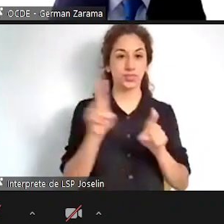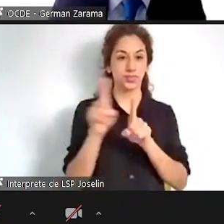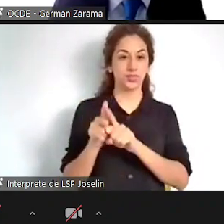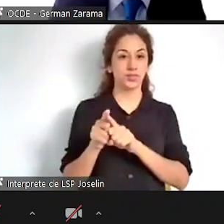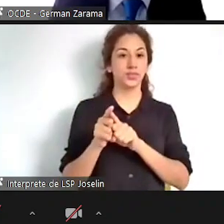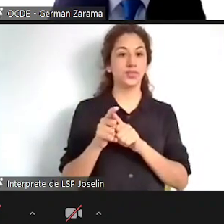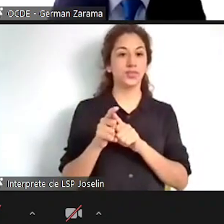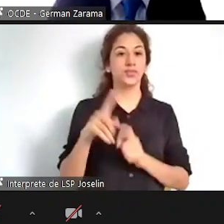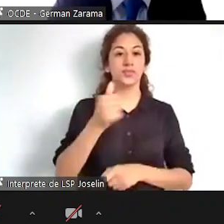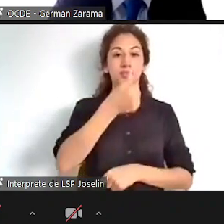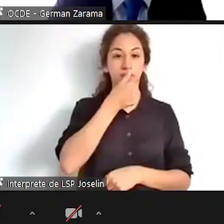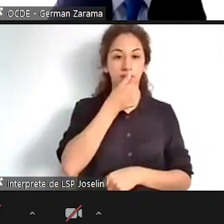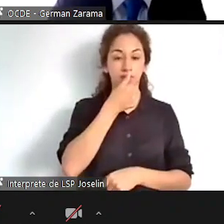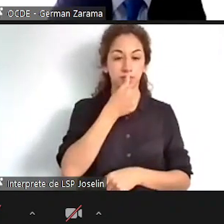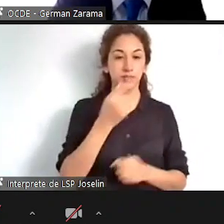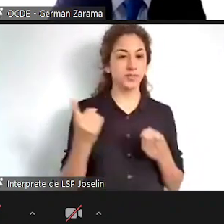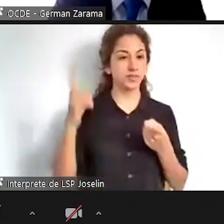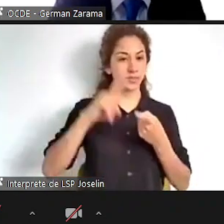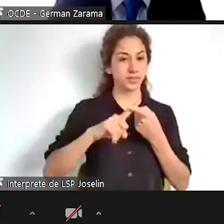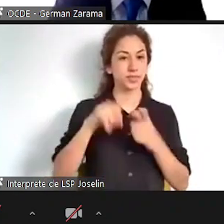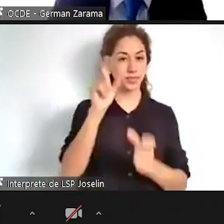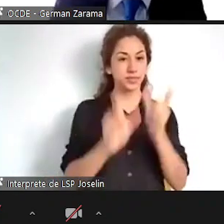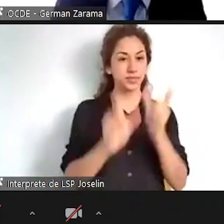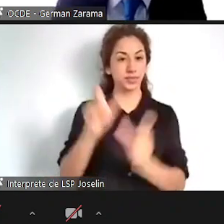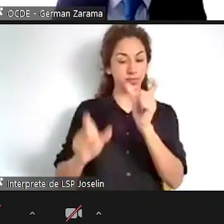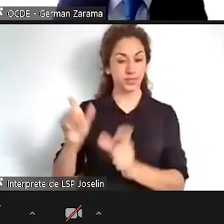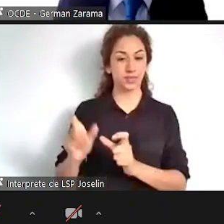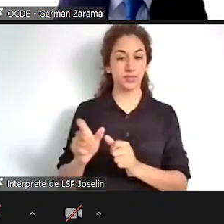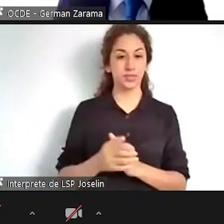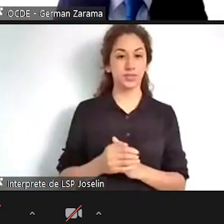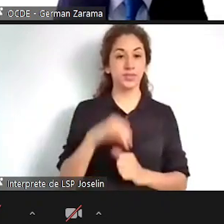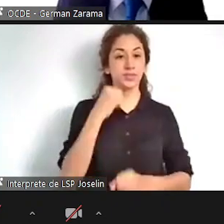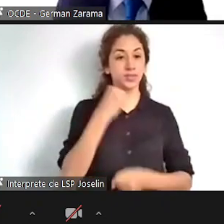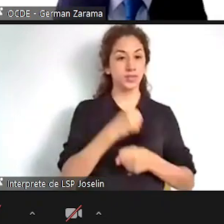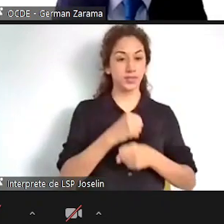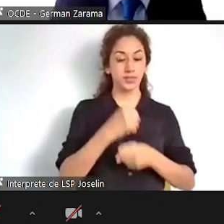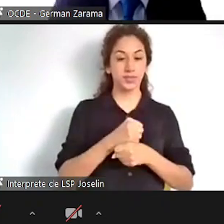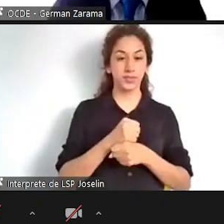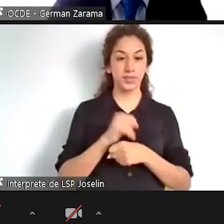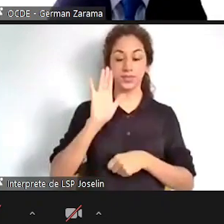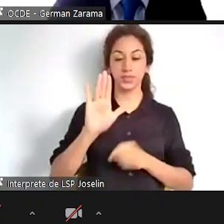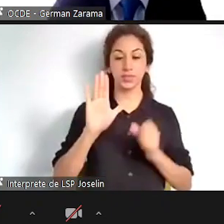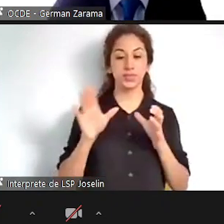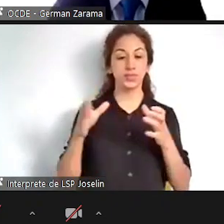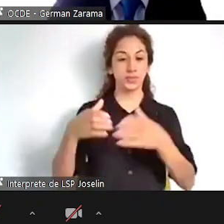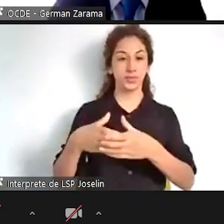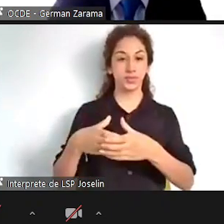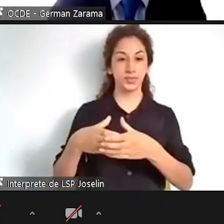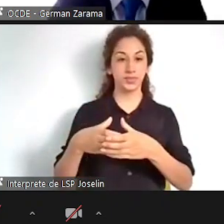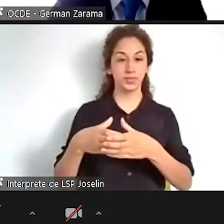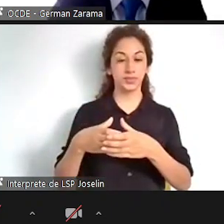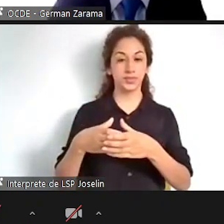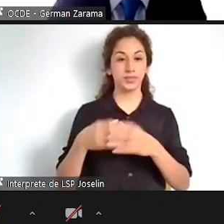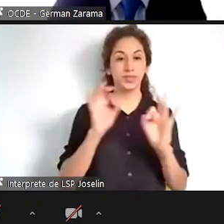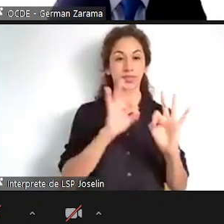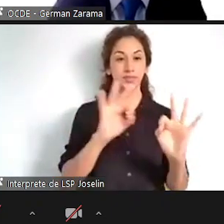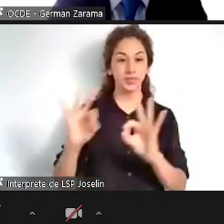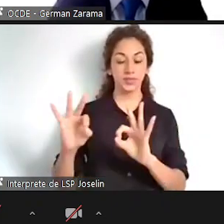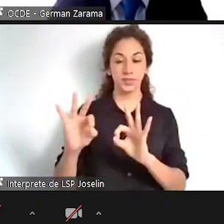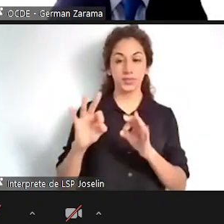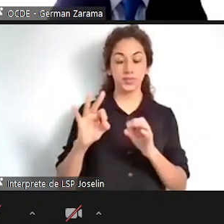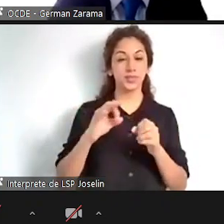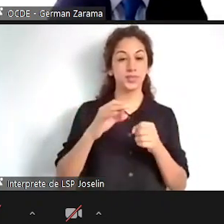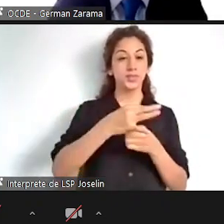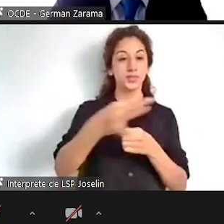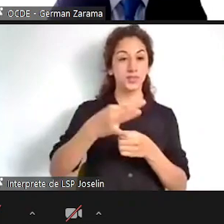focusing making advocacy for human rights from a private institution public institutions agencies and individuals